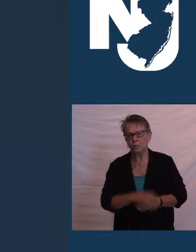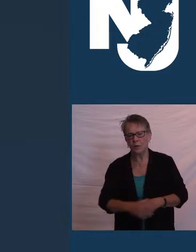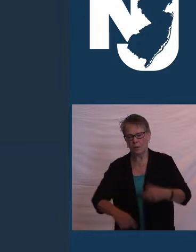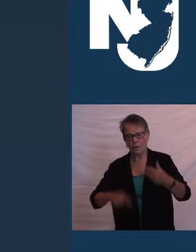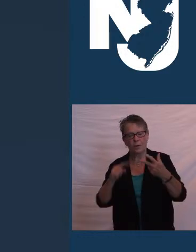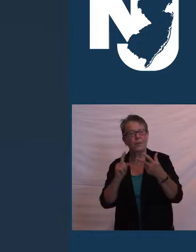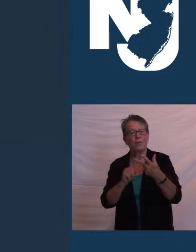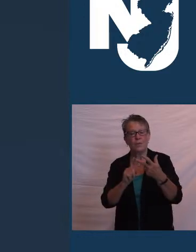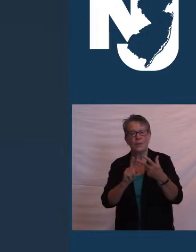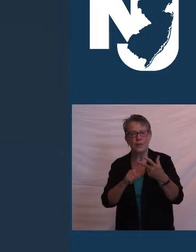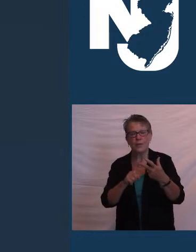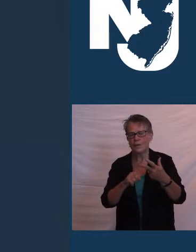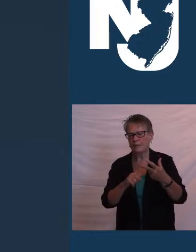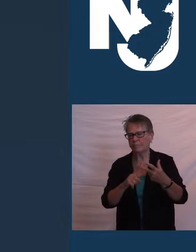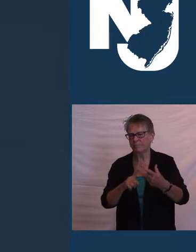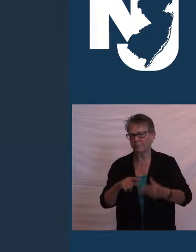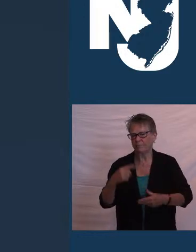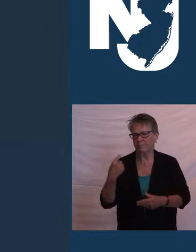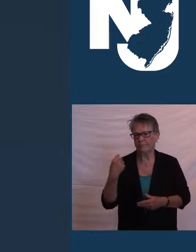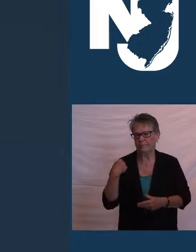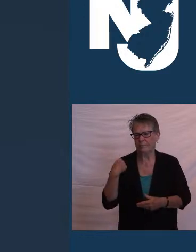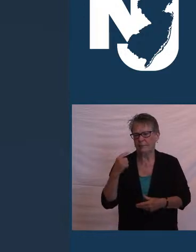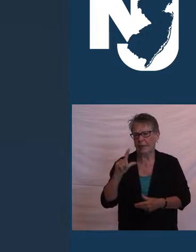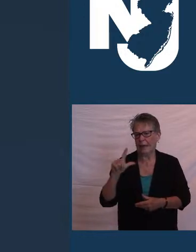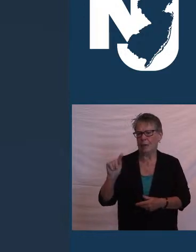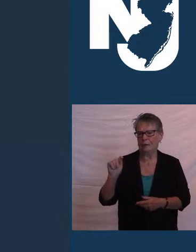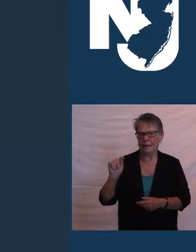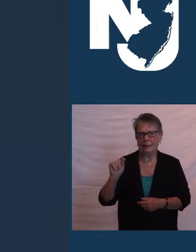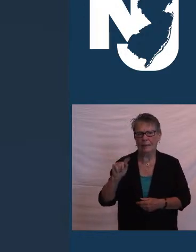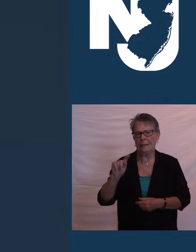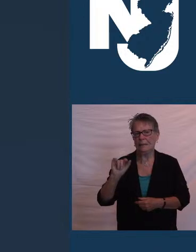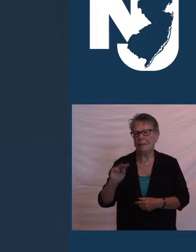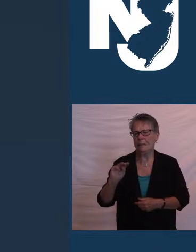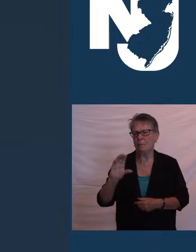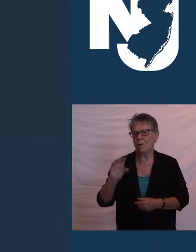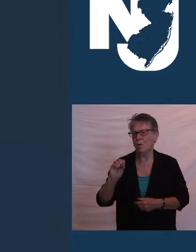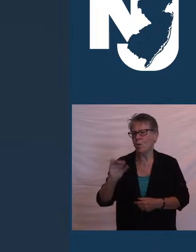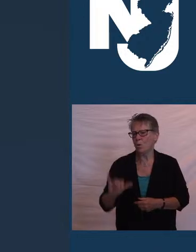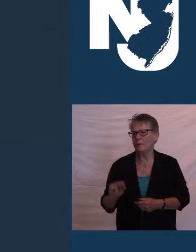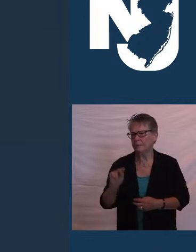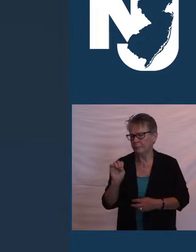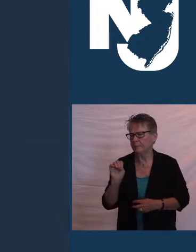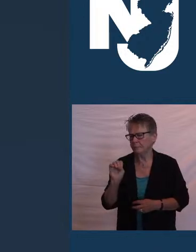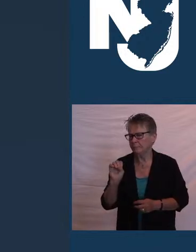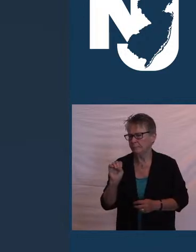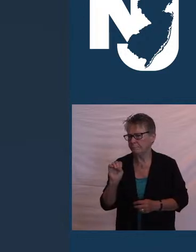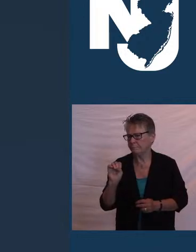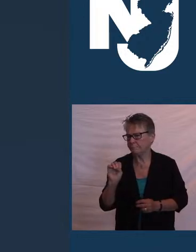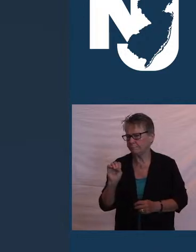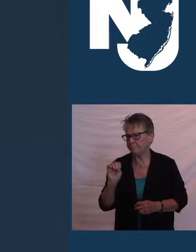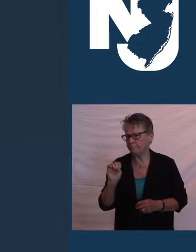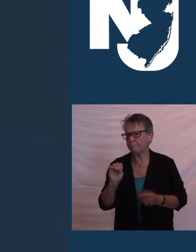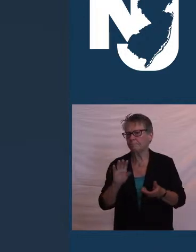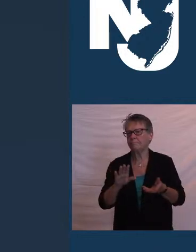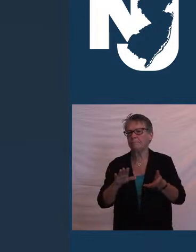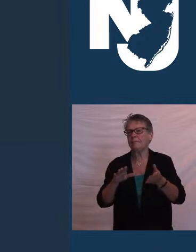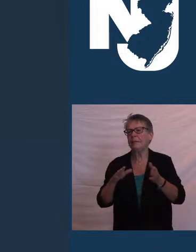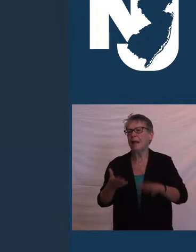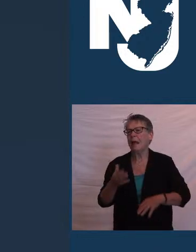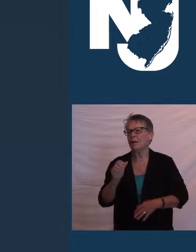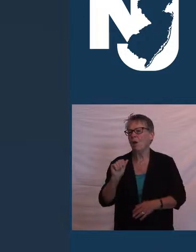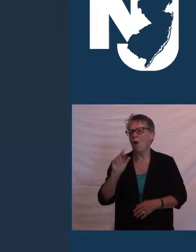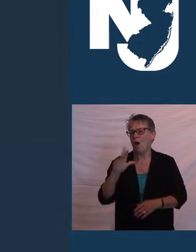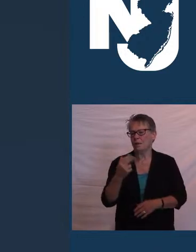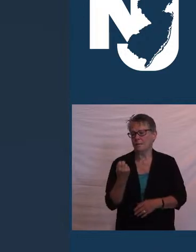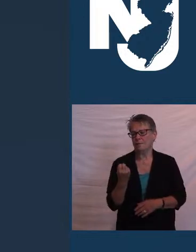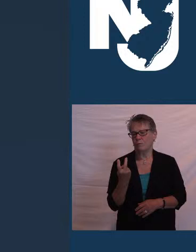Lieutenant Tim Coyne, who passed away at his home in Homedale on August 12th. The Delta variant exacerbated what